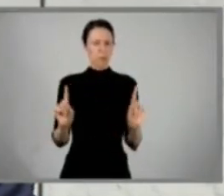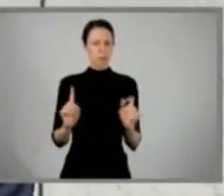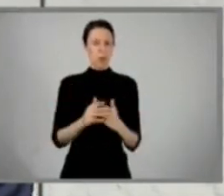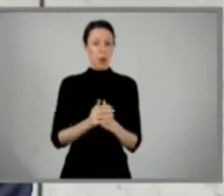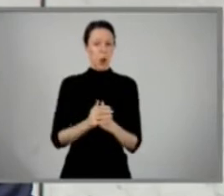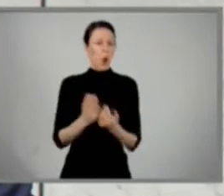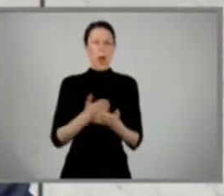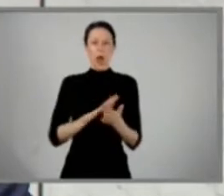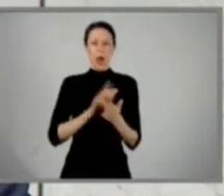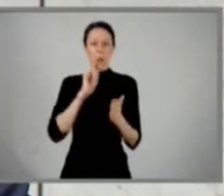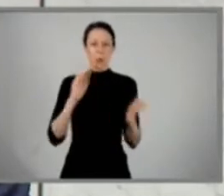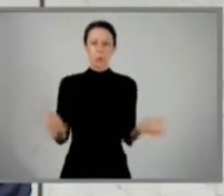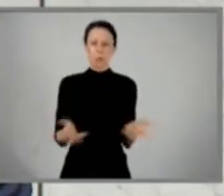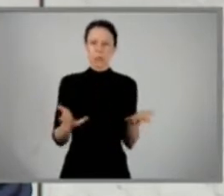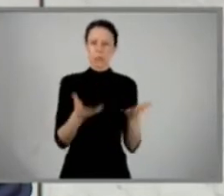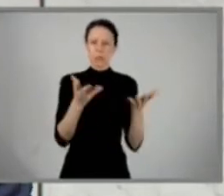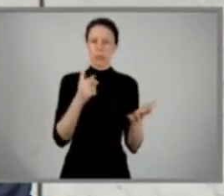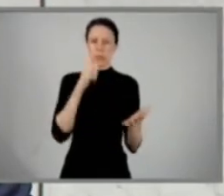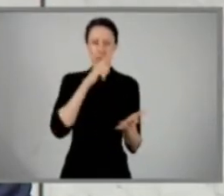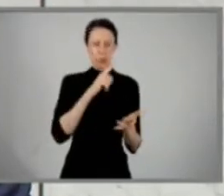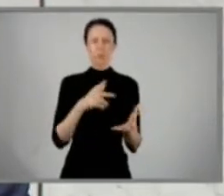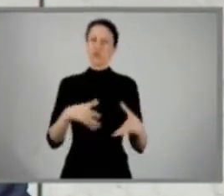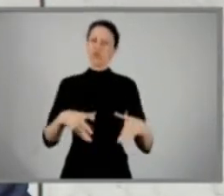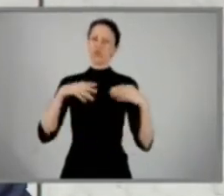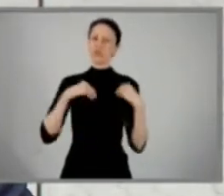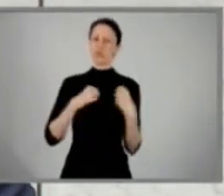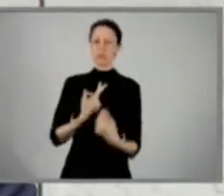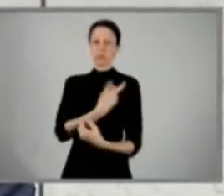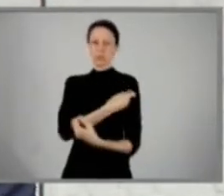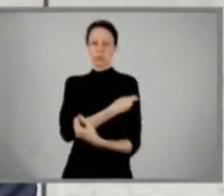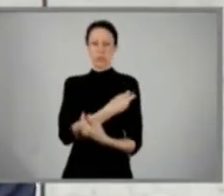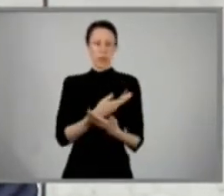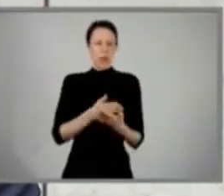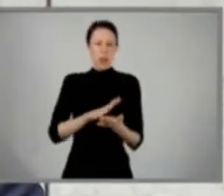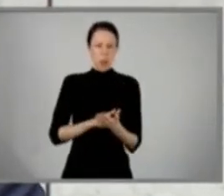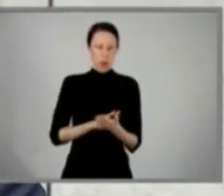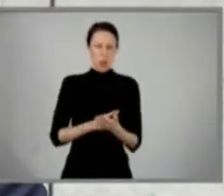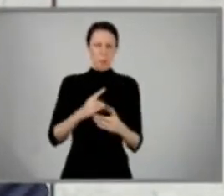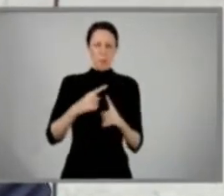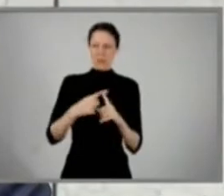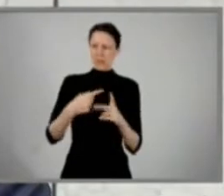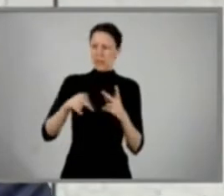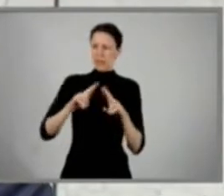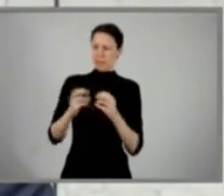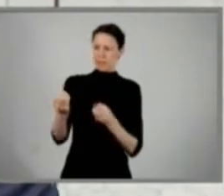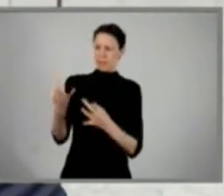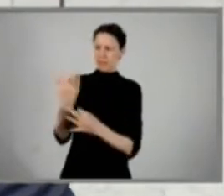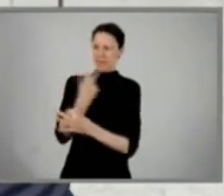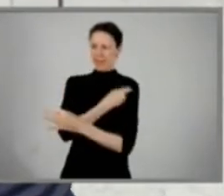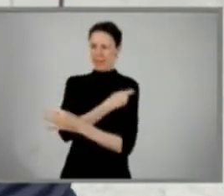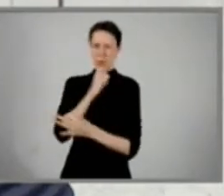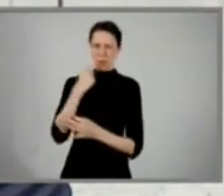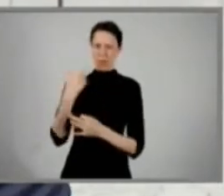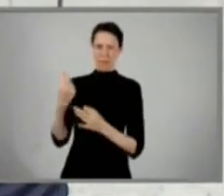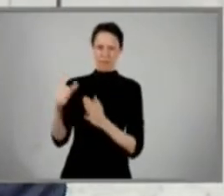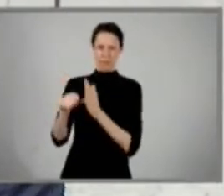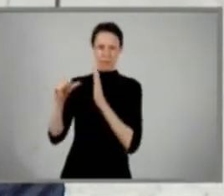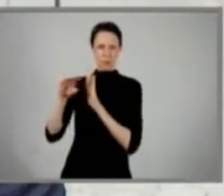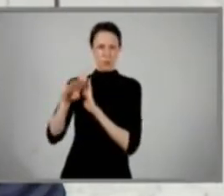might be for people who don't be vaccinated? Well, I'll ask Professor Kelly to speak more to the vaccination